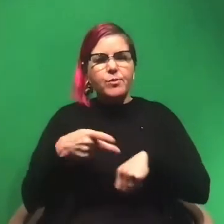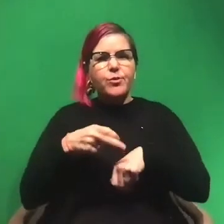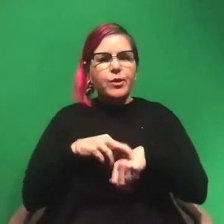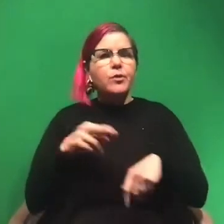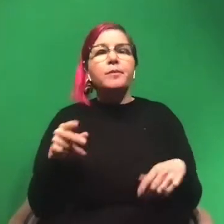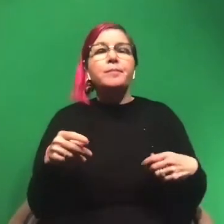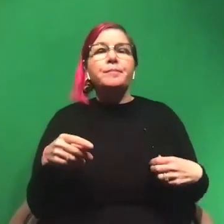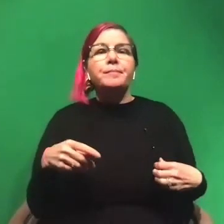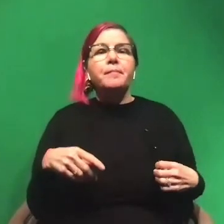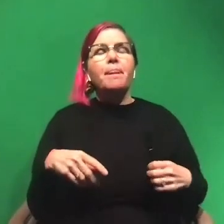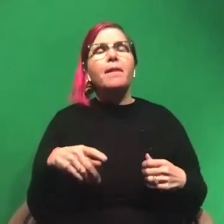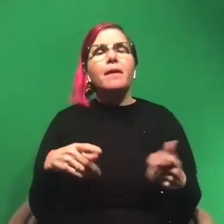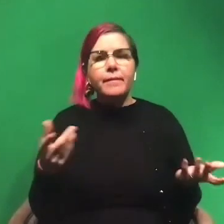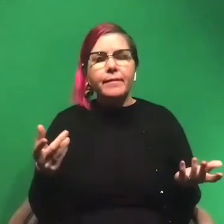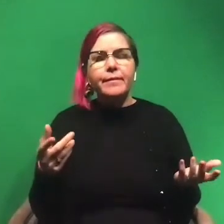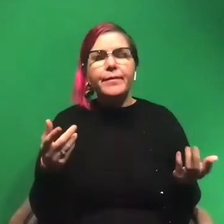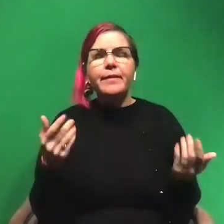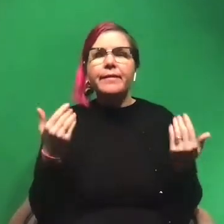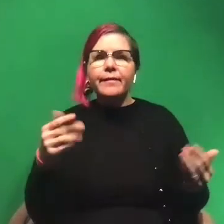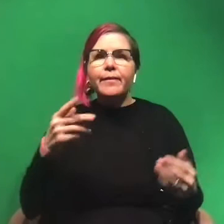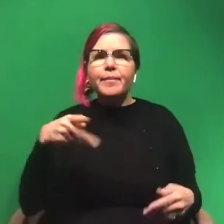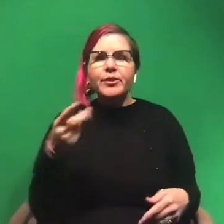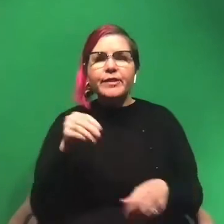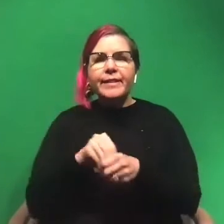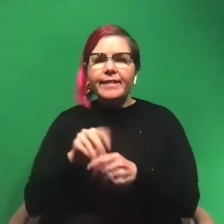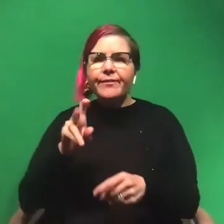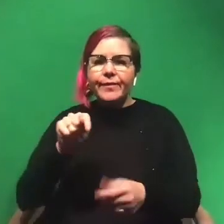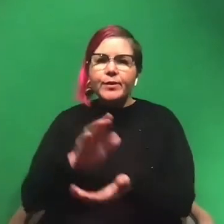I ended up doing a PhD in a vet school, so